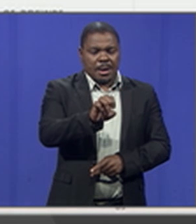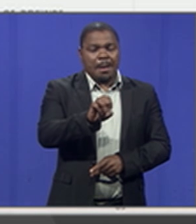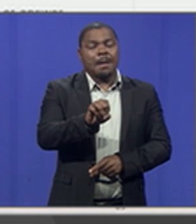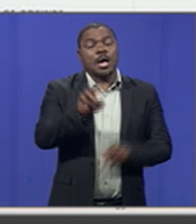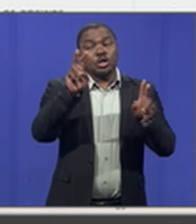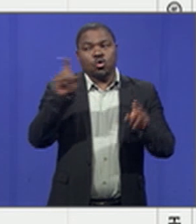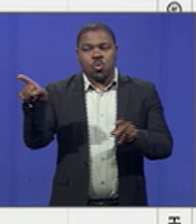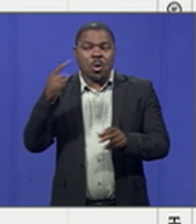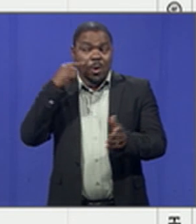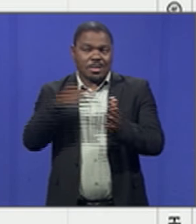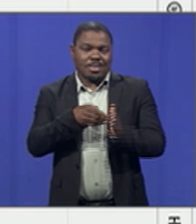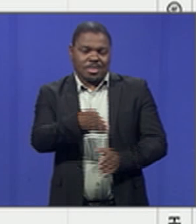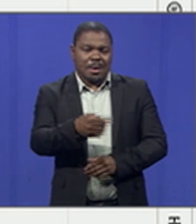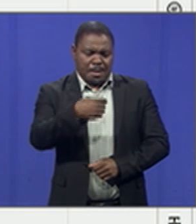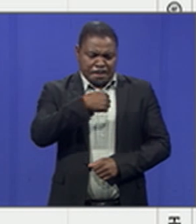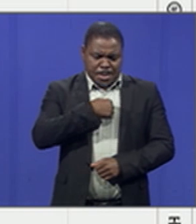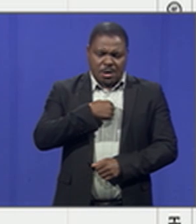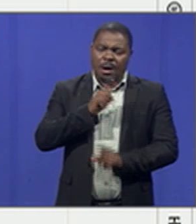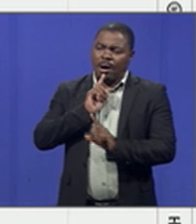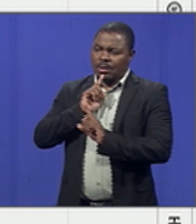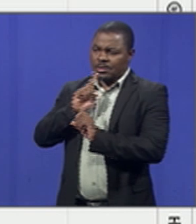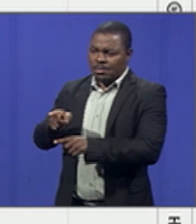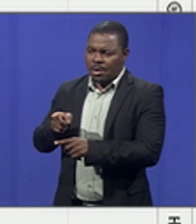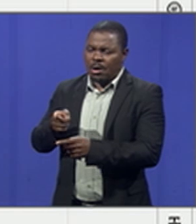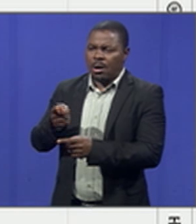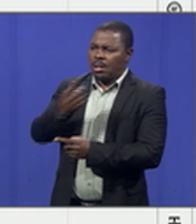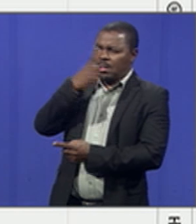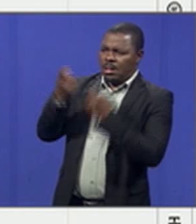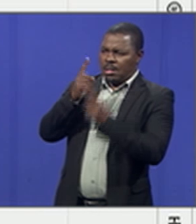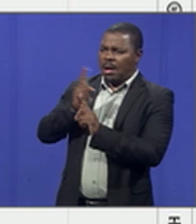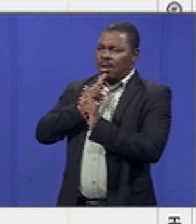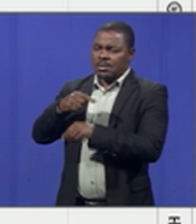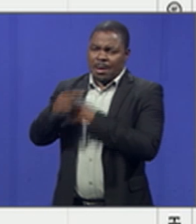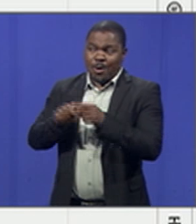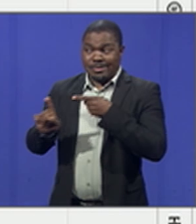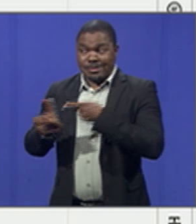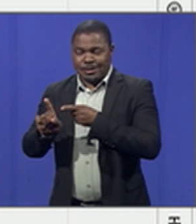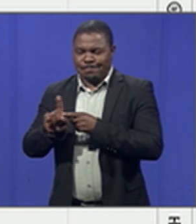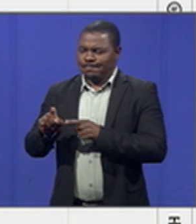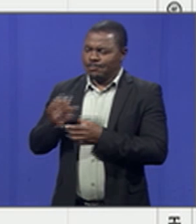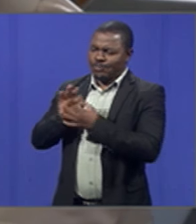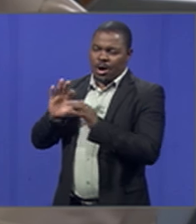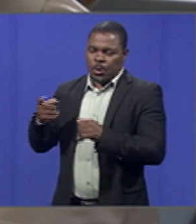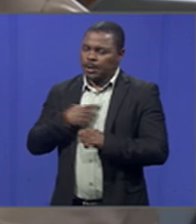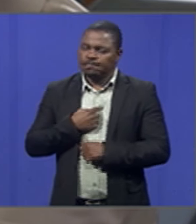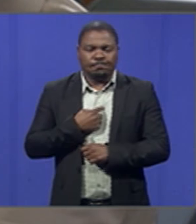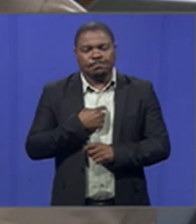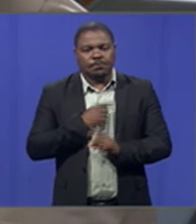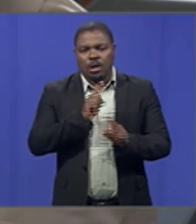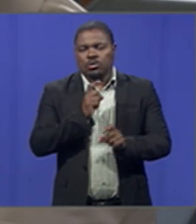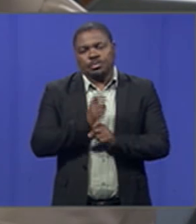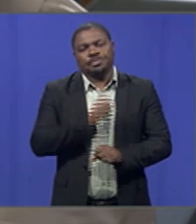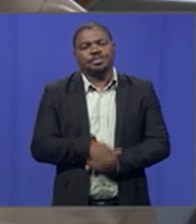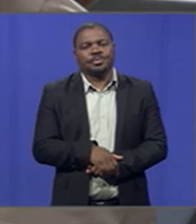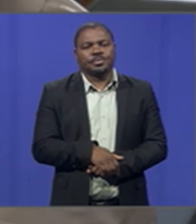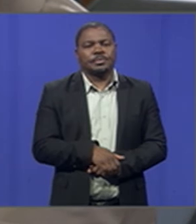my constitutional right as an accused not to respond to or answer any questions pertaining to him or our relationship. Morero ono